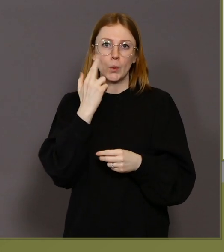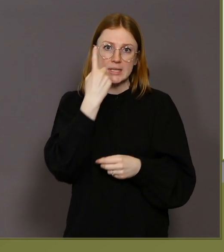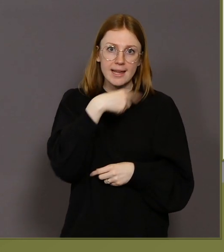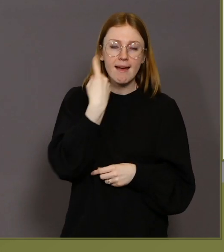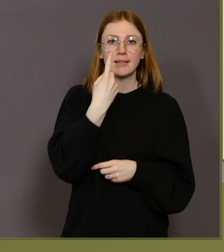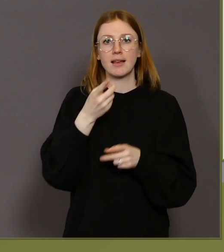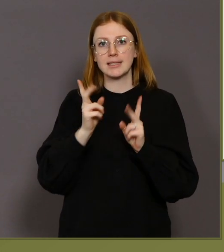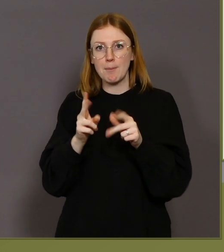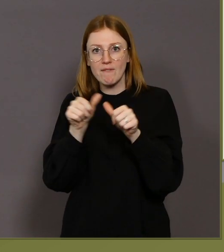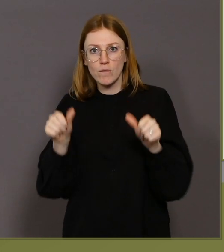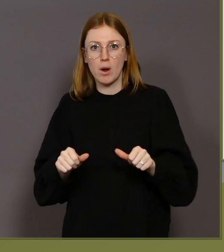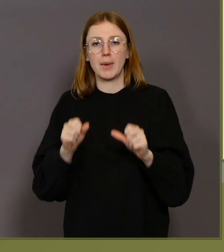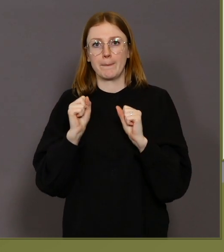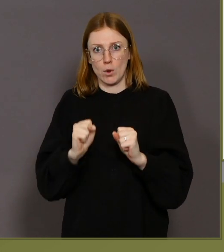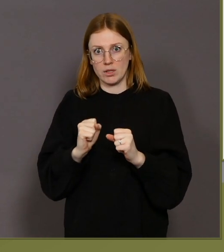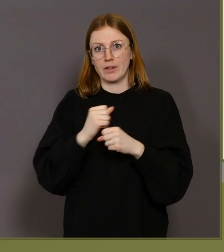be consistent.